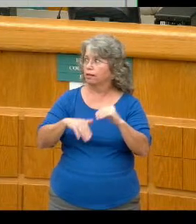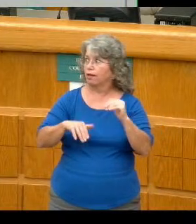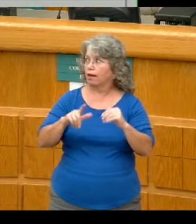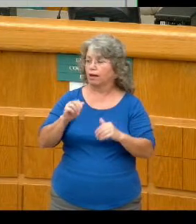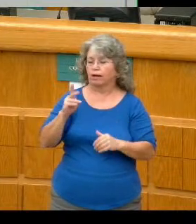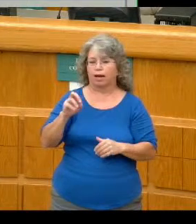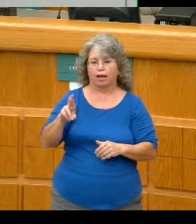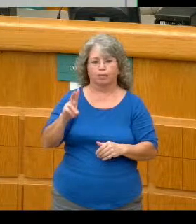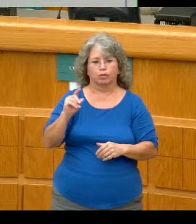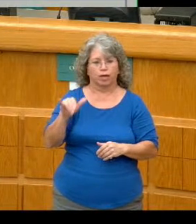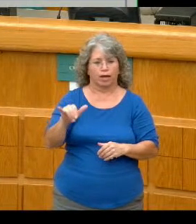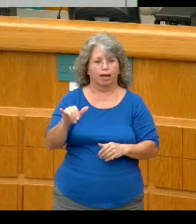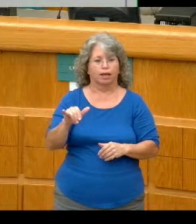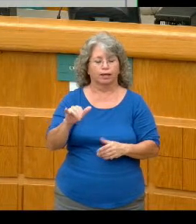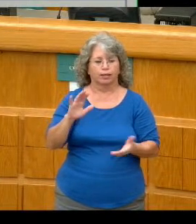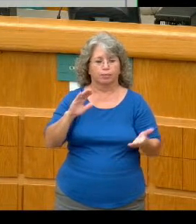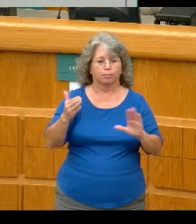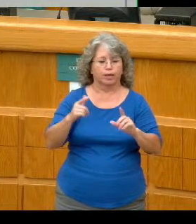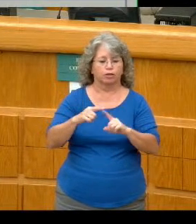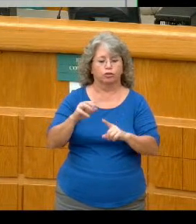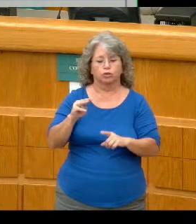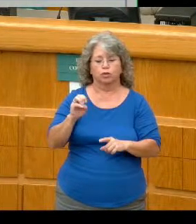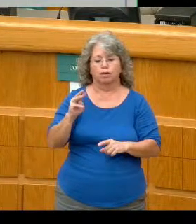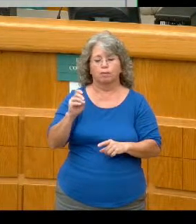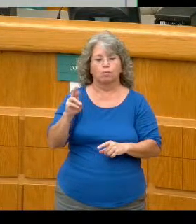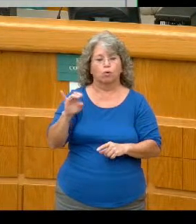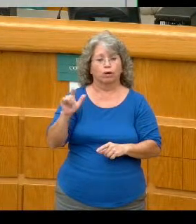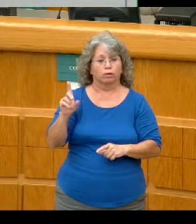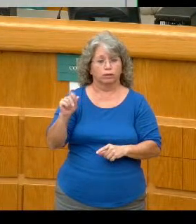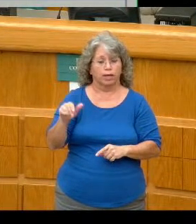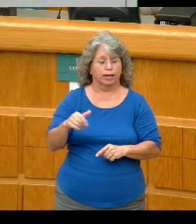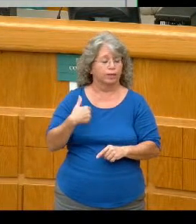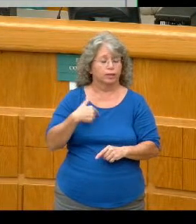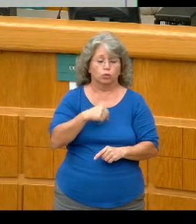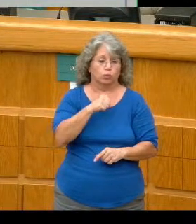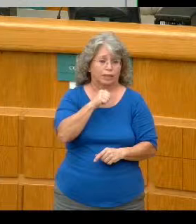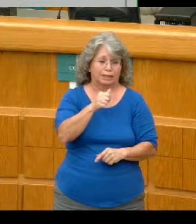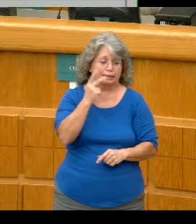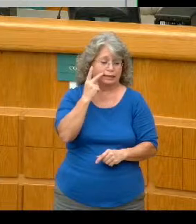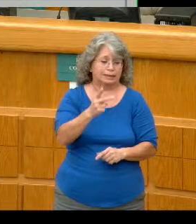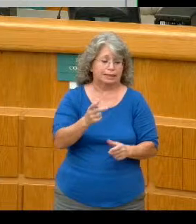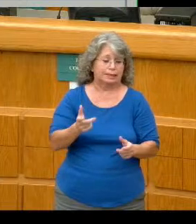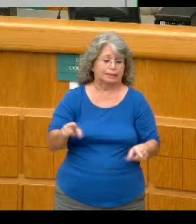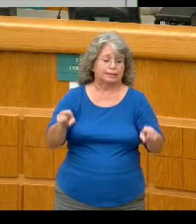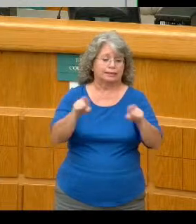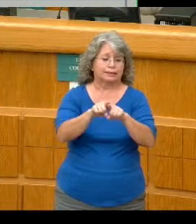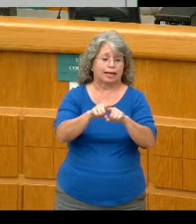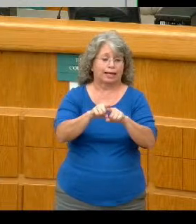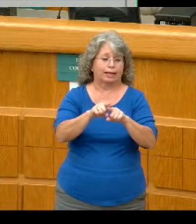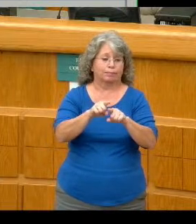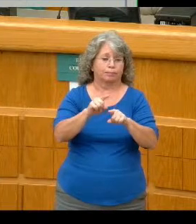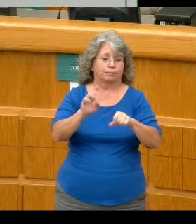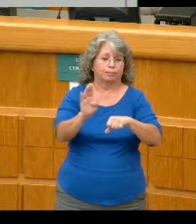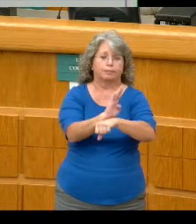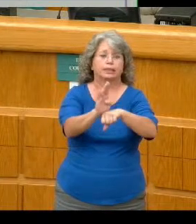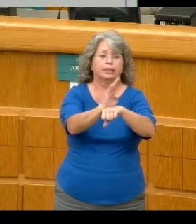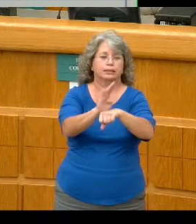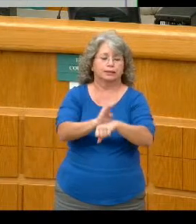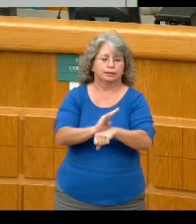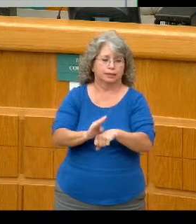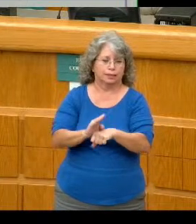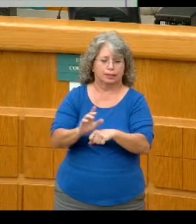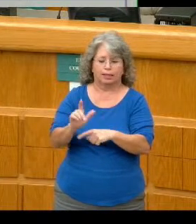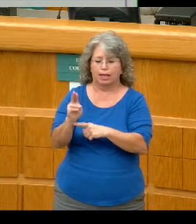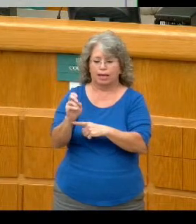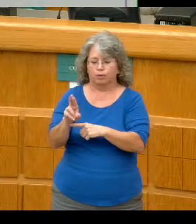to restaurants over Labor Day as compared to Memorial Day. So we didn't see the same sort of activity on Labor Day as we did at